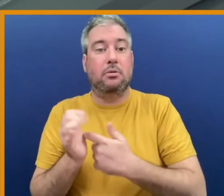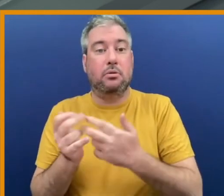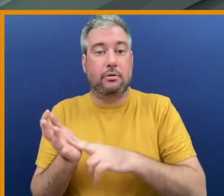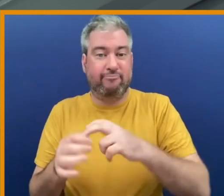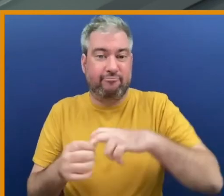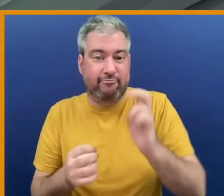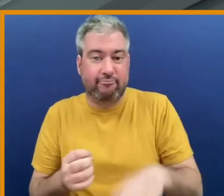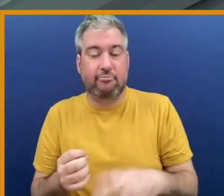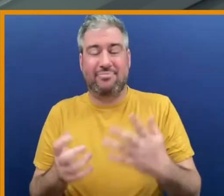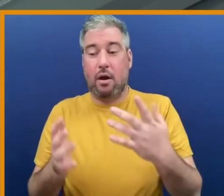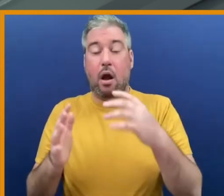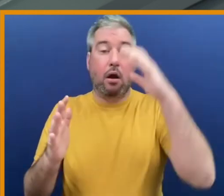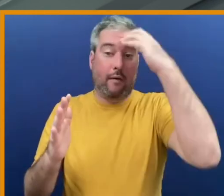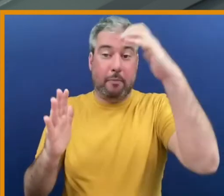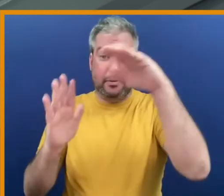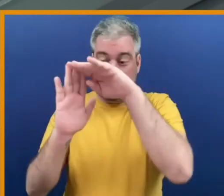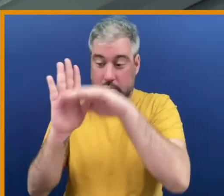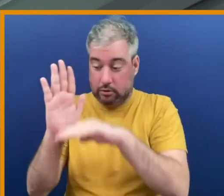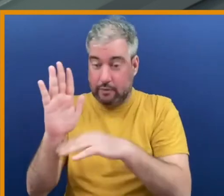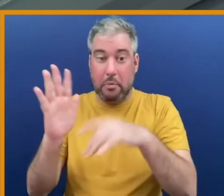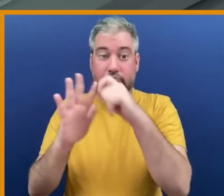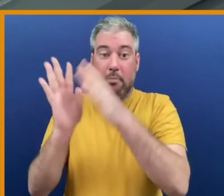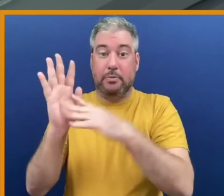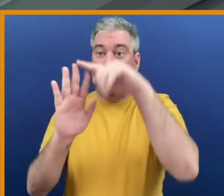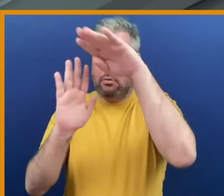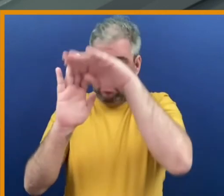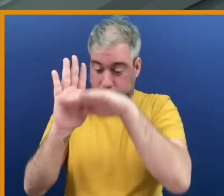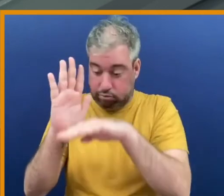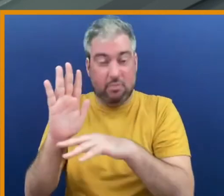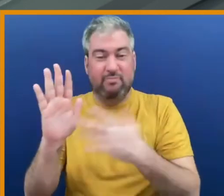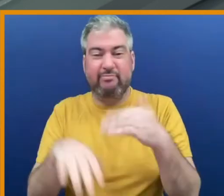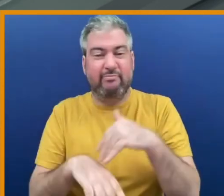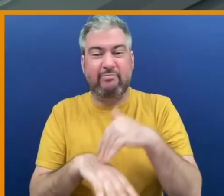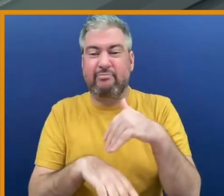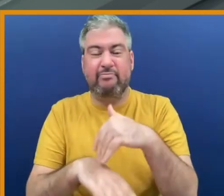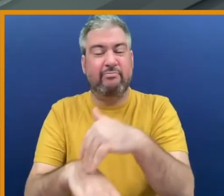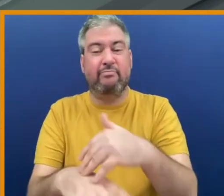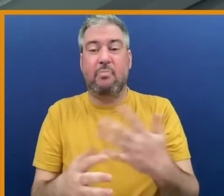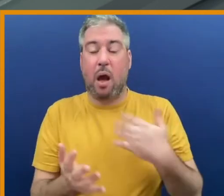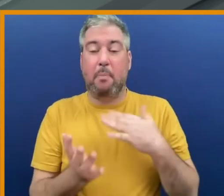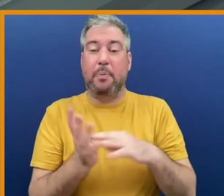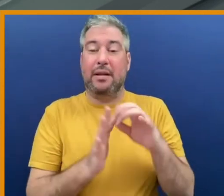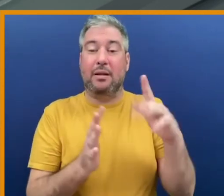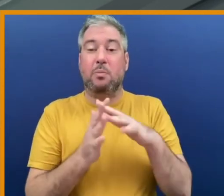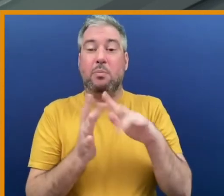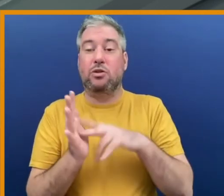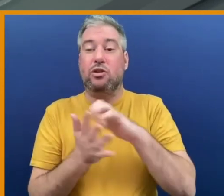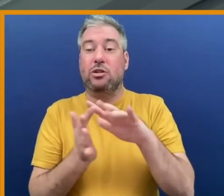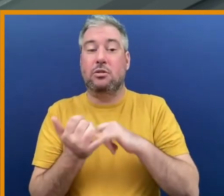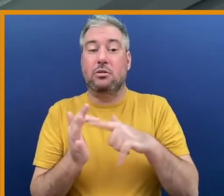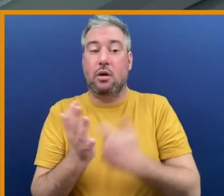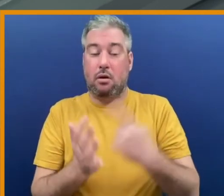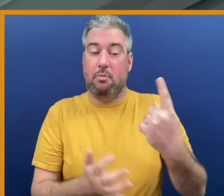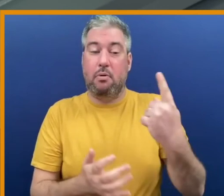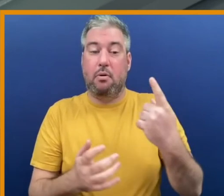Winchester is a former health minister. He then worked for a pharmaceutical company. That pharmaceutical company is then awarded a PPE contract.